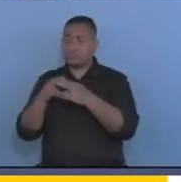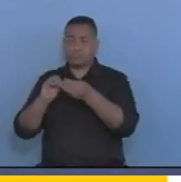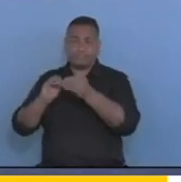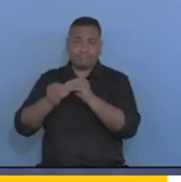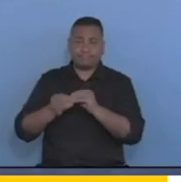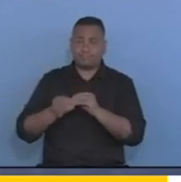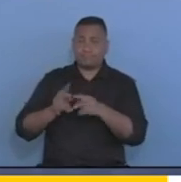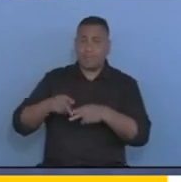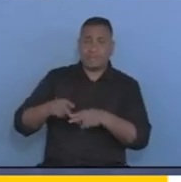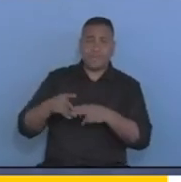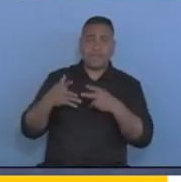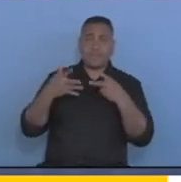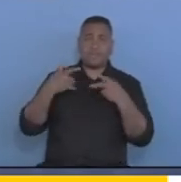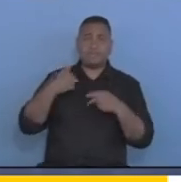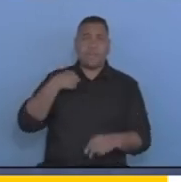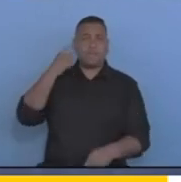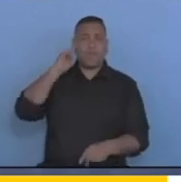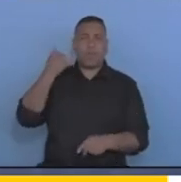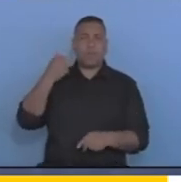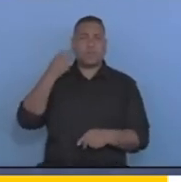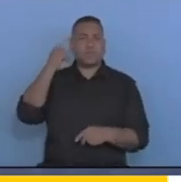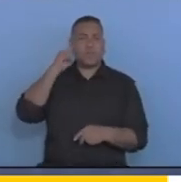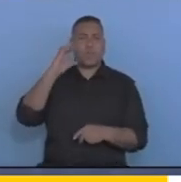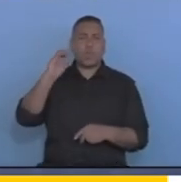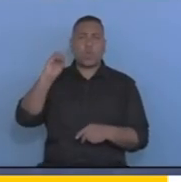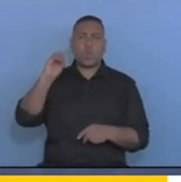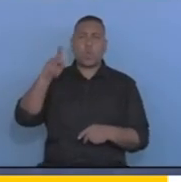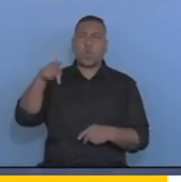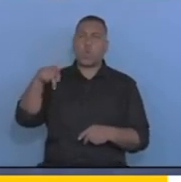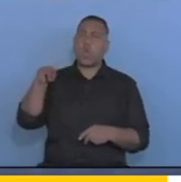thing. Has this now changed? Is it moving on?